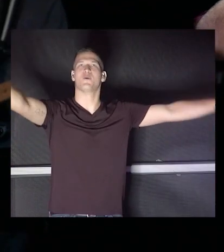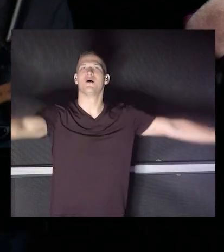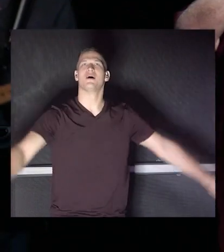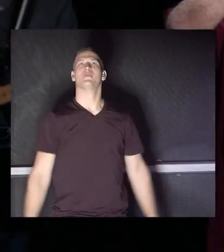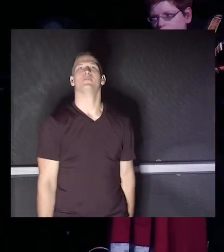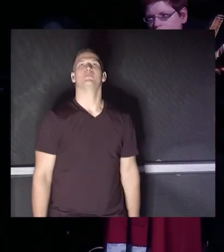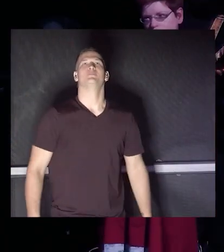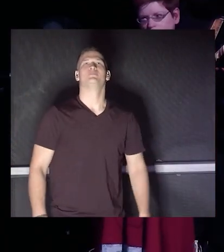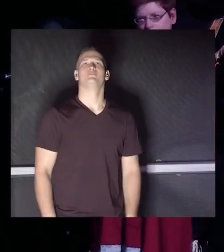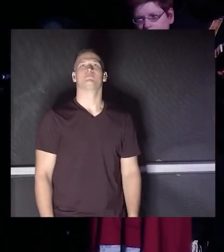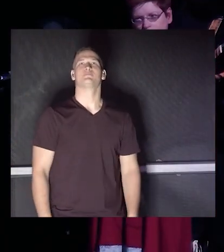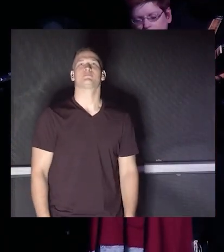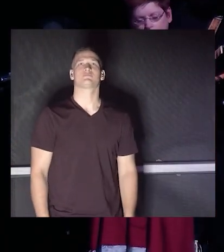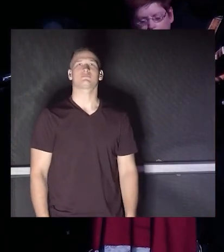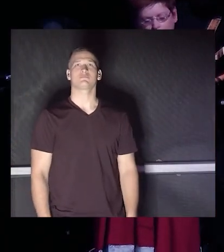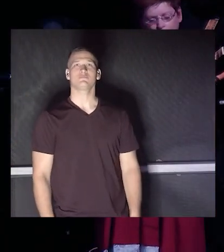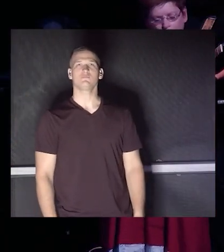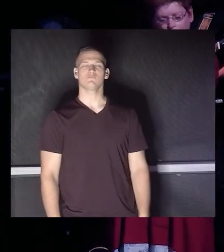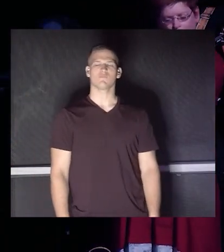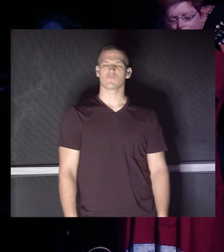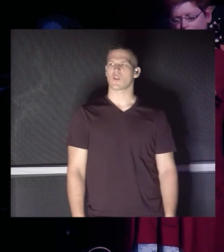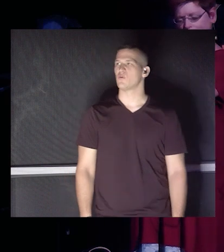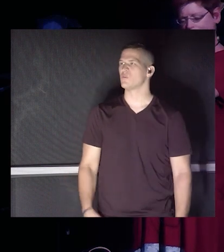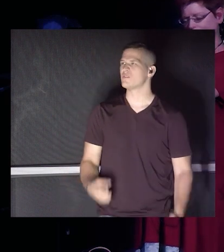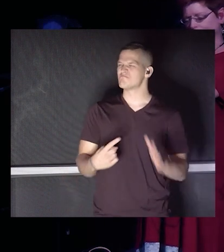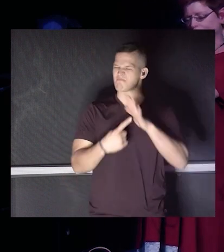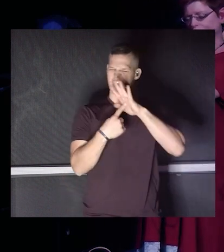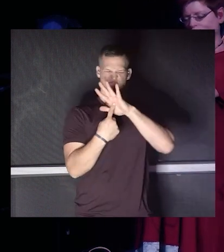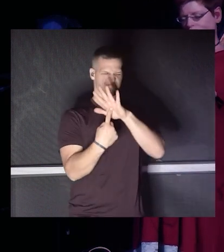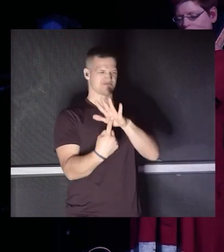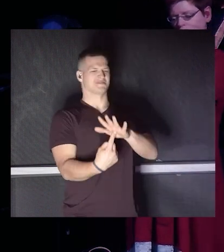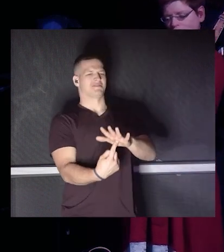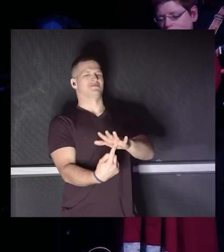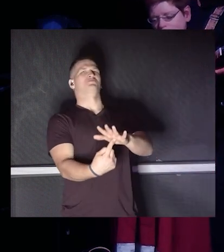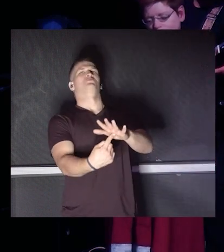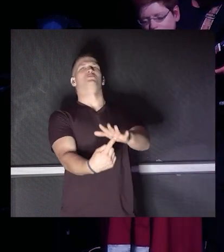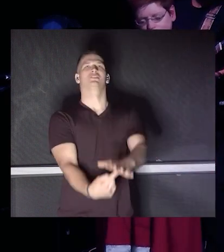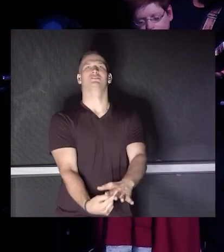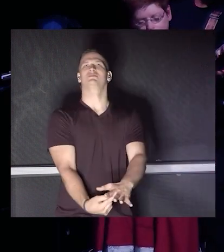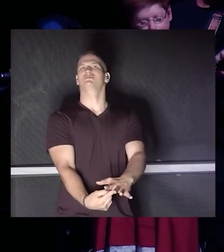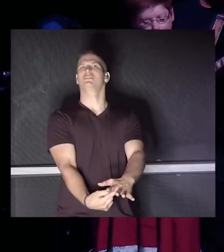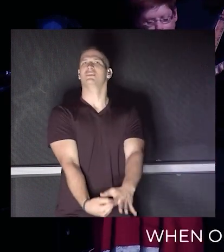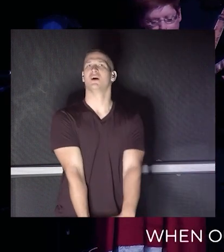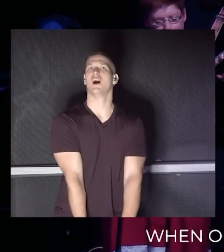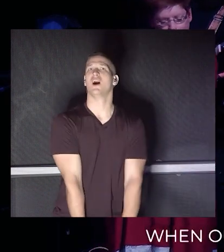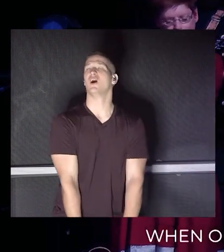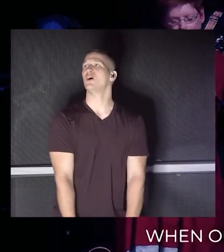Now we know that you, oh, you made a way.